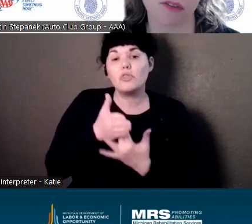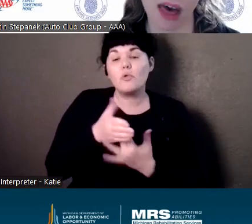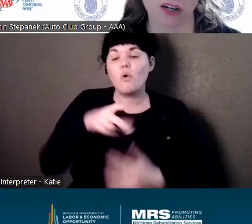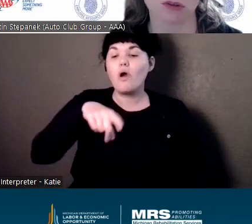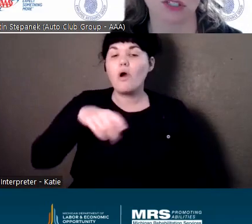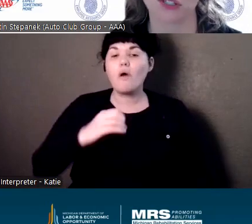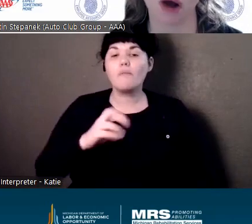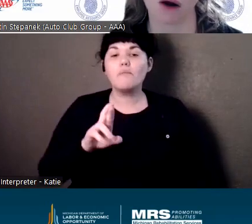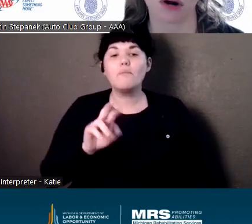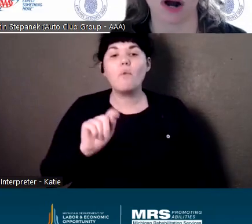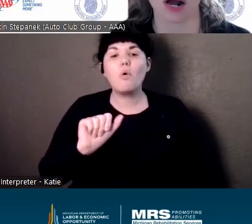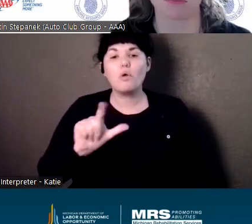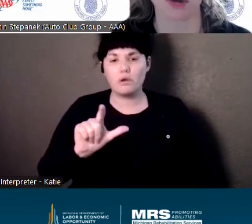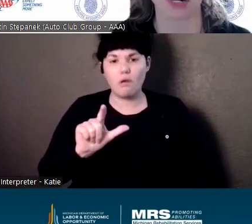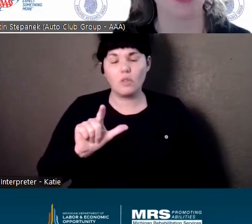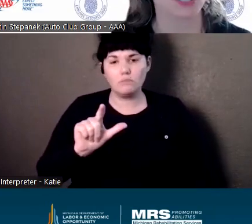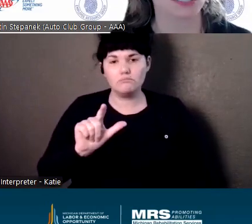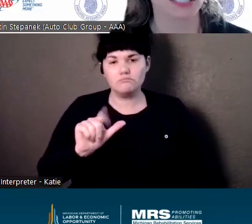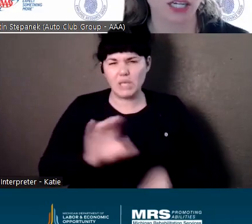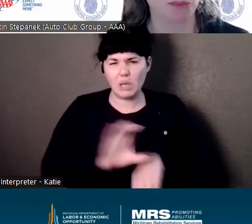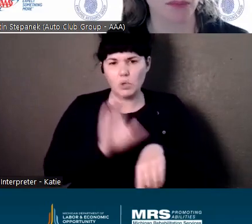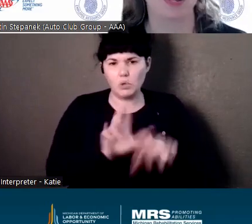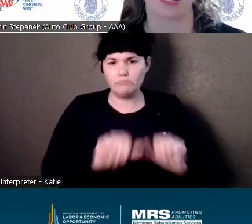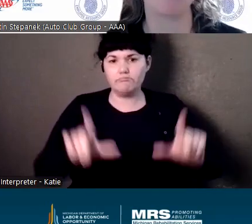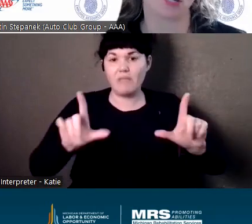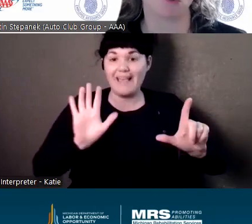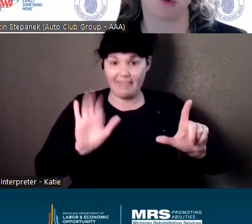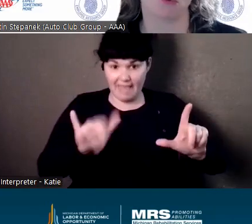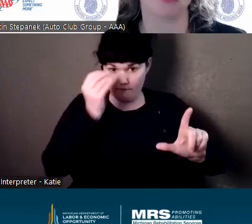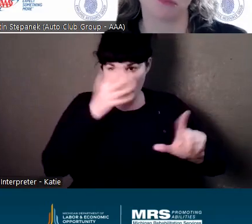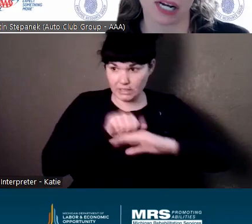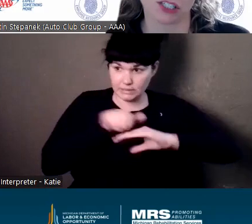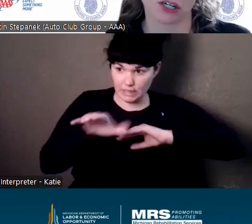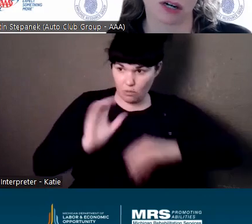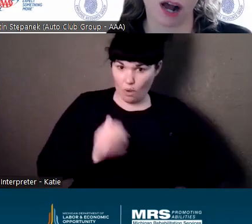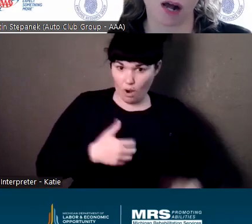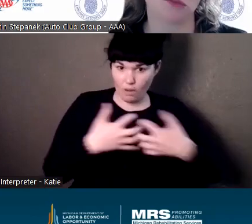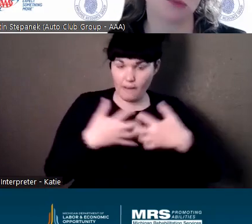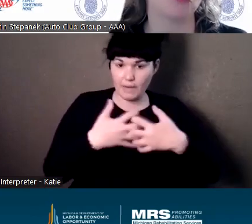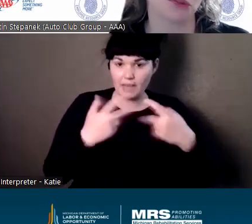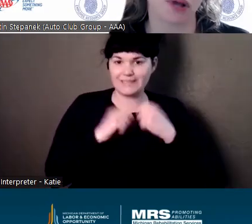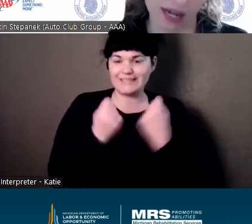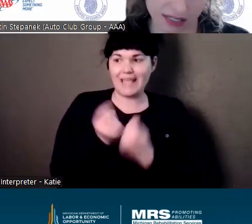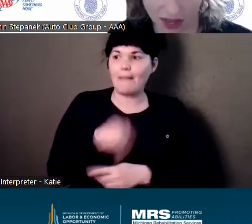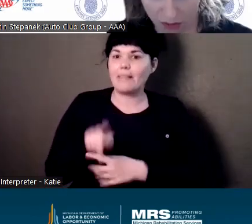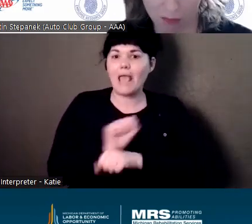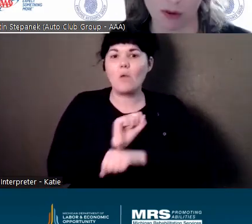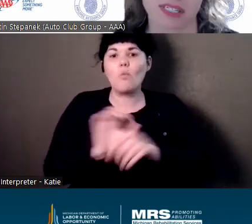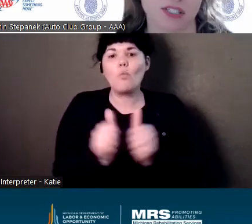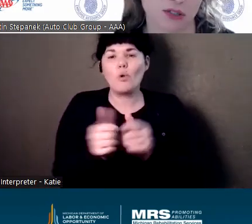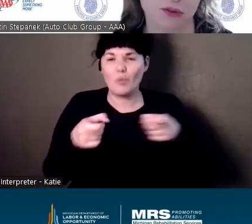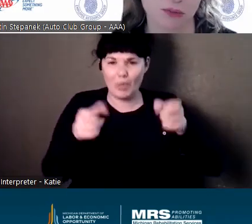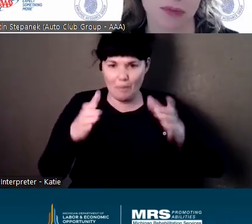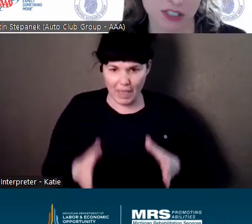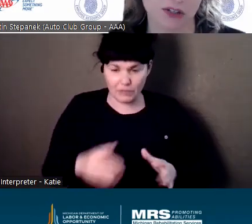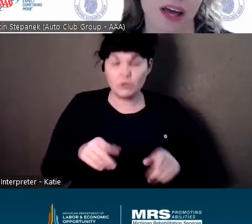and that goes to our accommodations team. And they will work with the manager and then